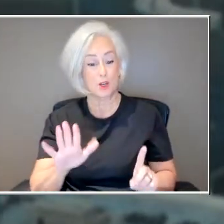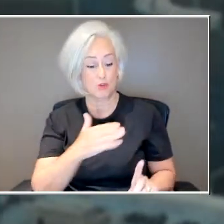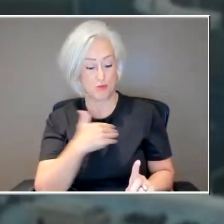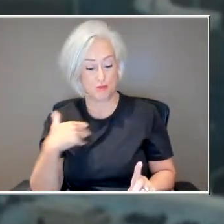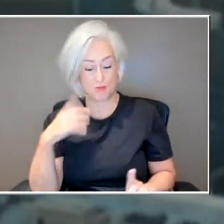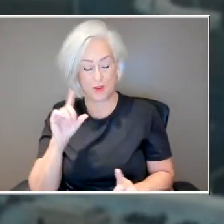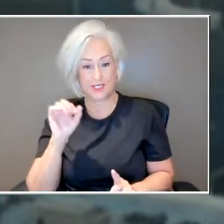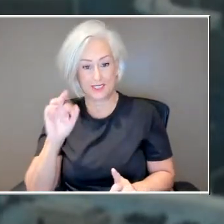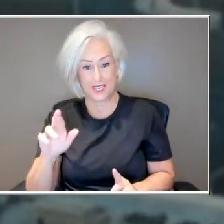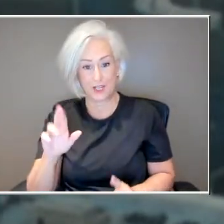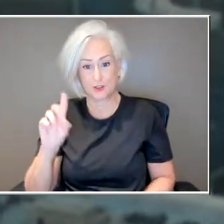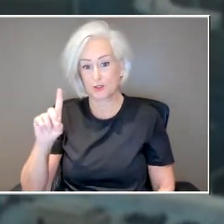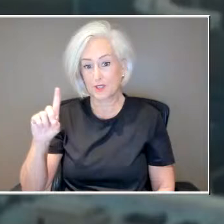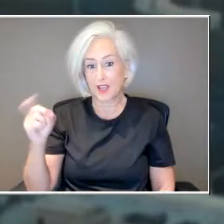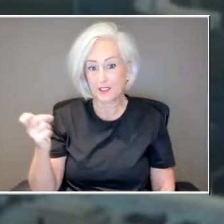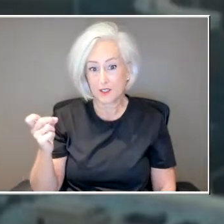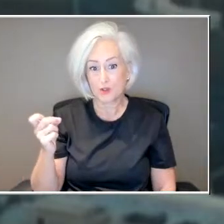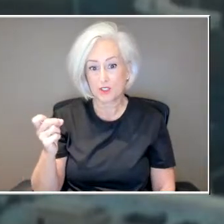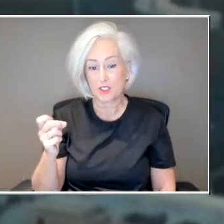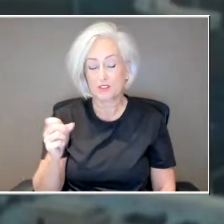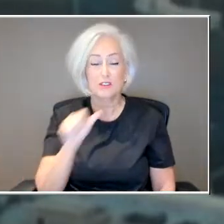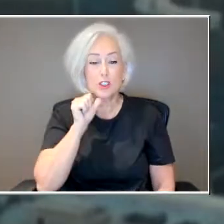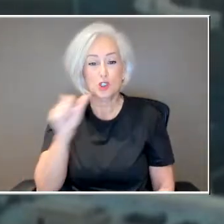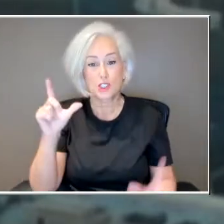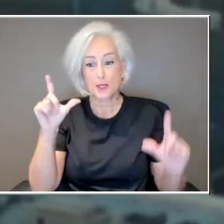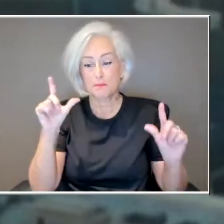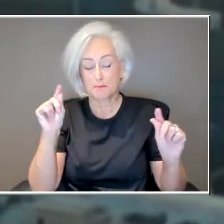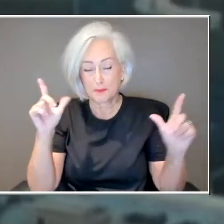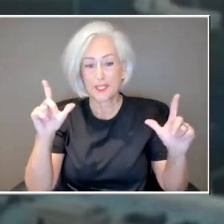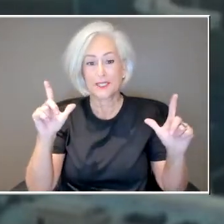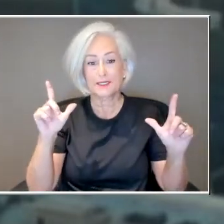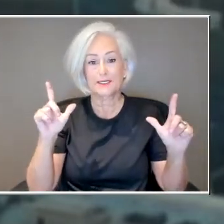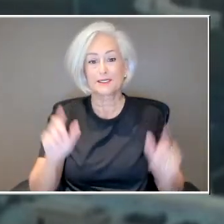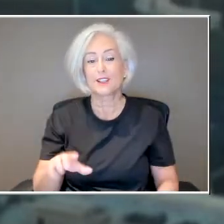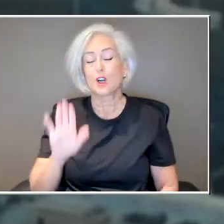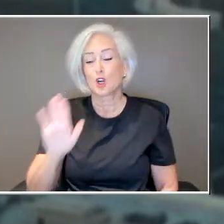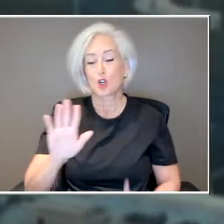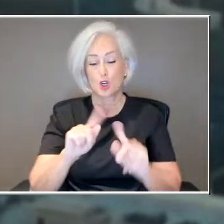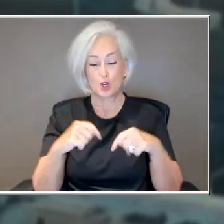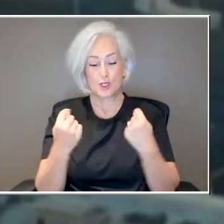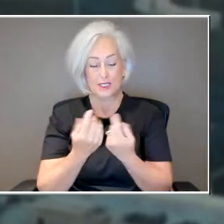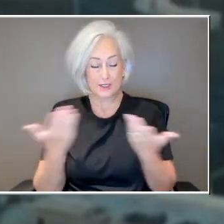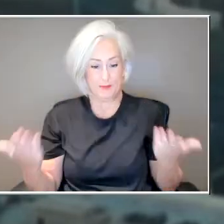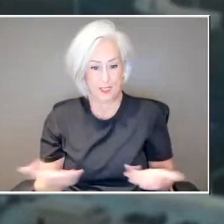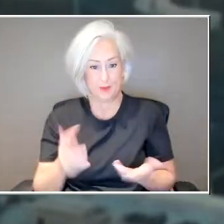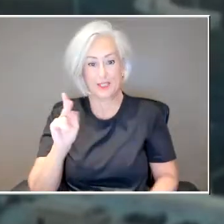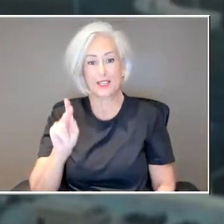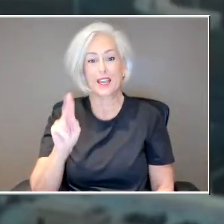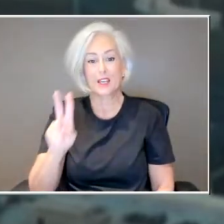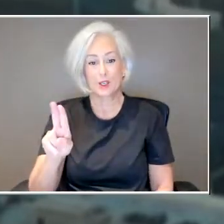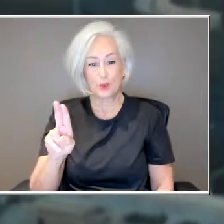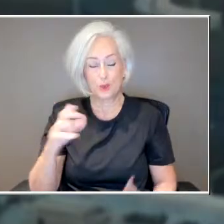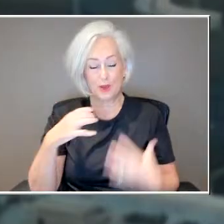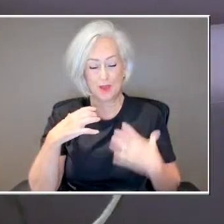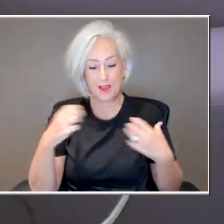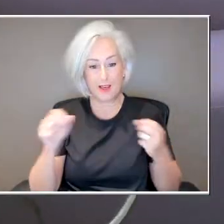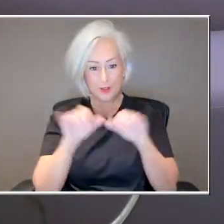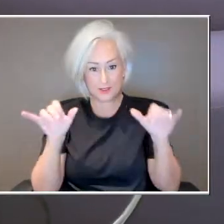Tracey didn't blink. And with the help of her team at the University of Kansas Health System, she attacked her cancer head